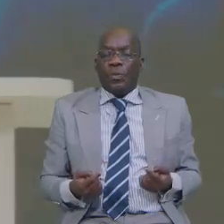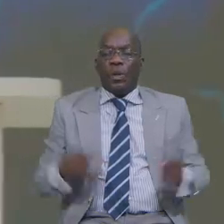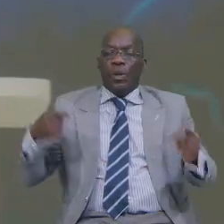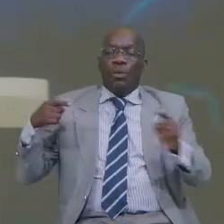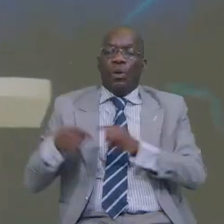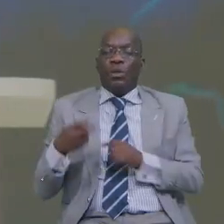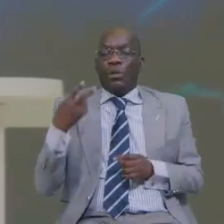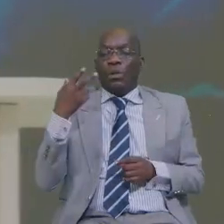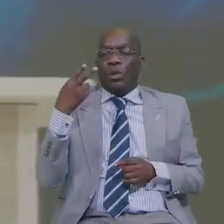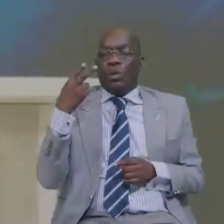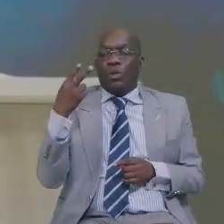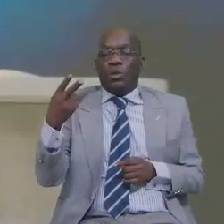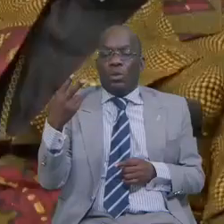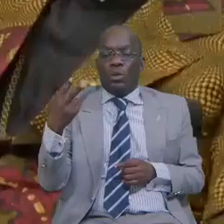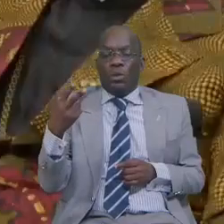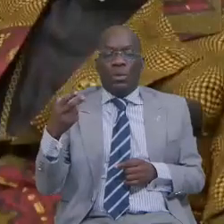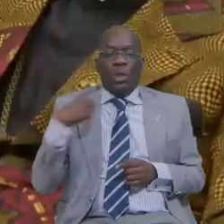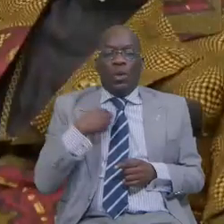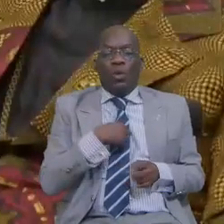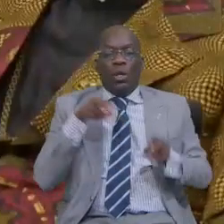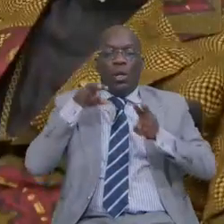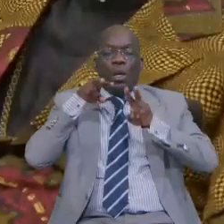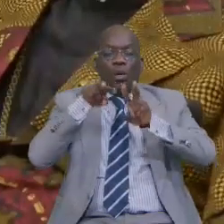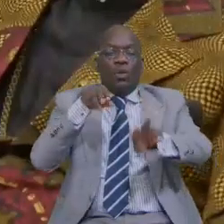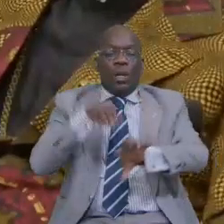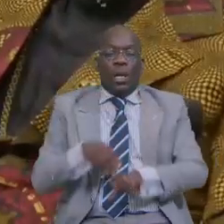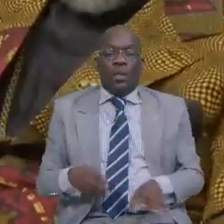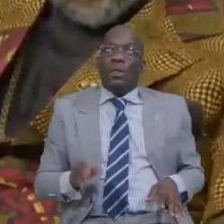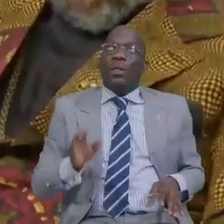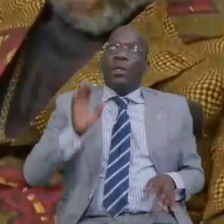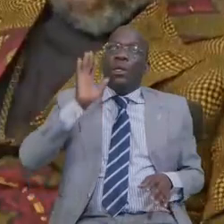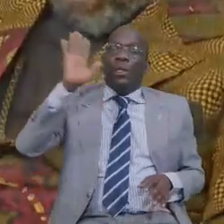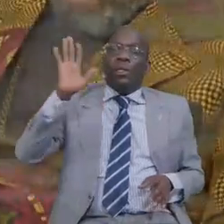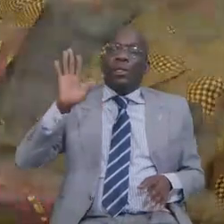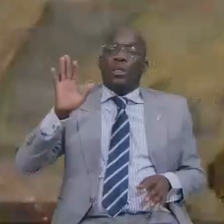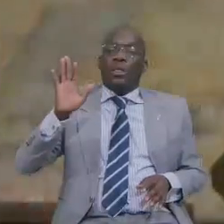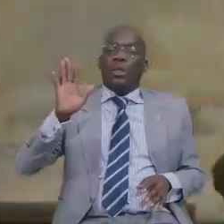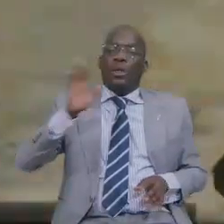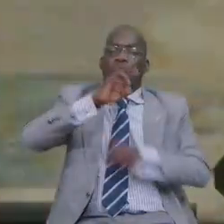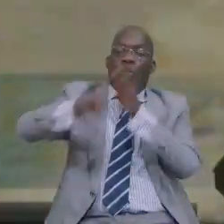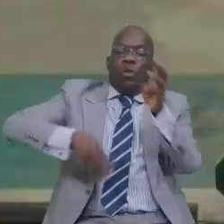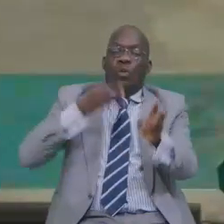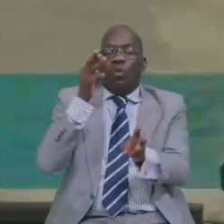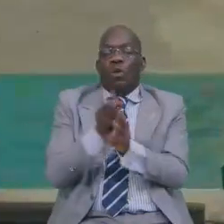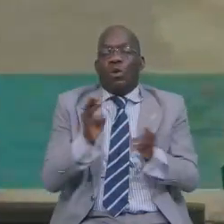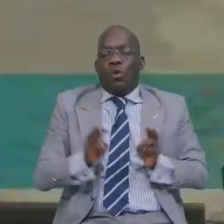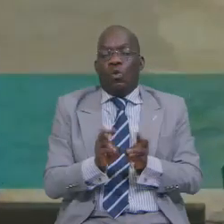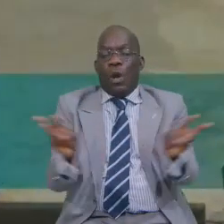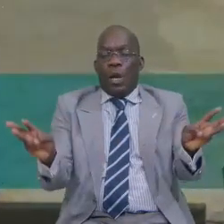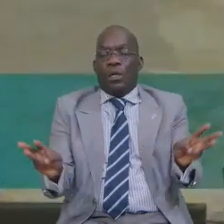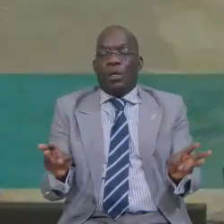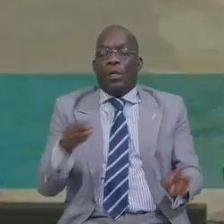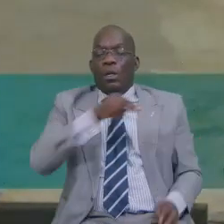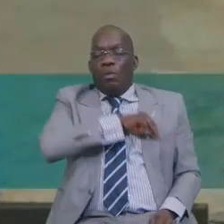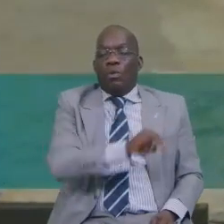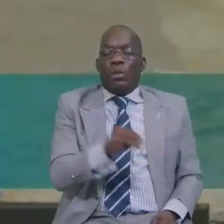In point number two, we're looking at his transnational ministry of healing